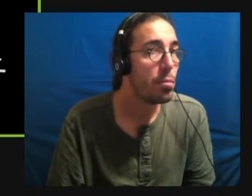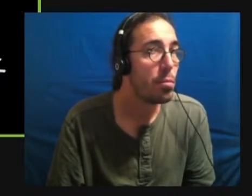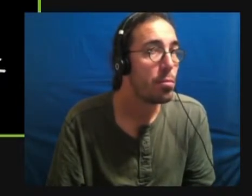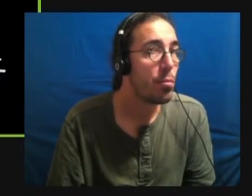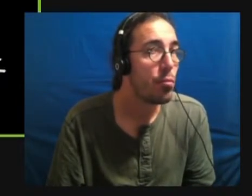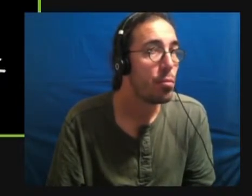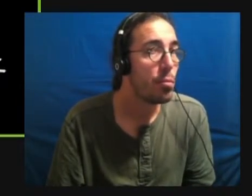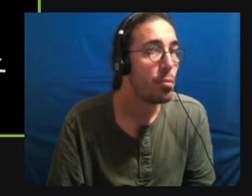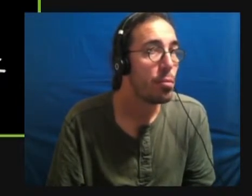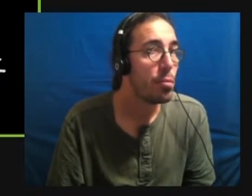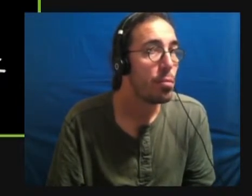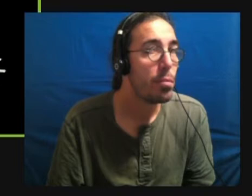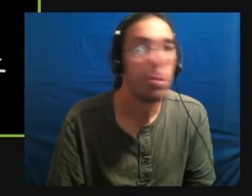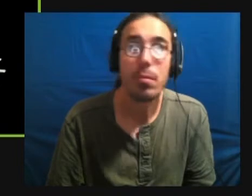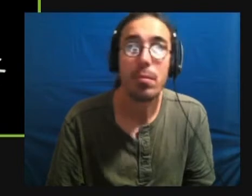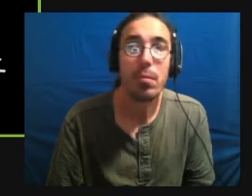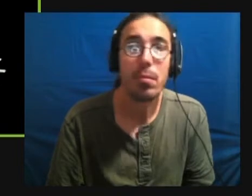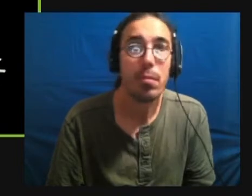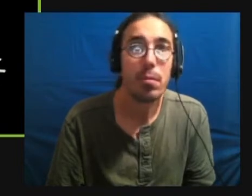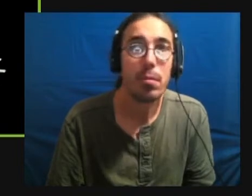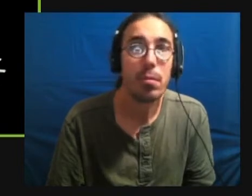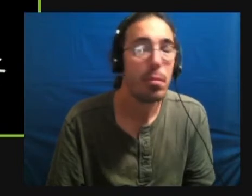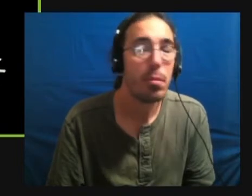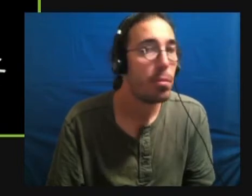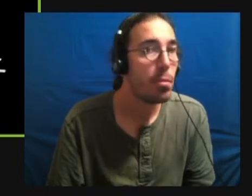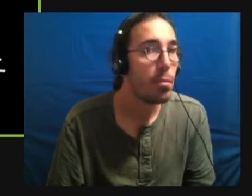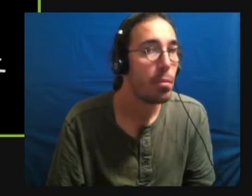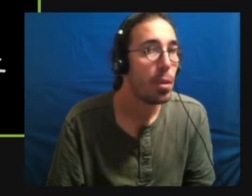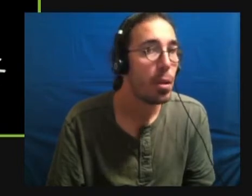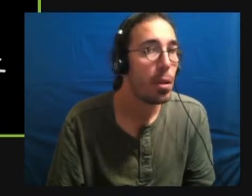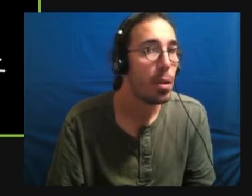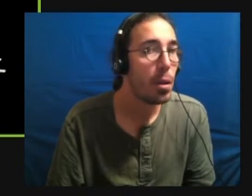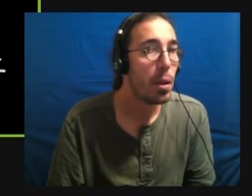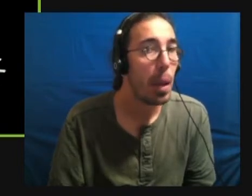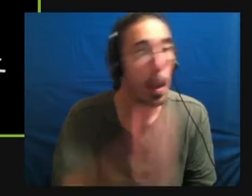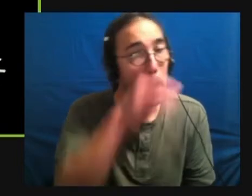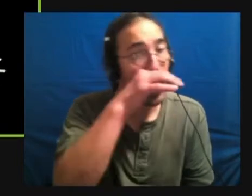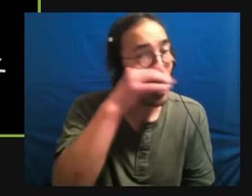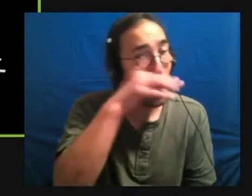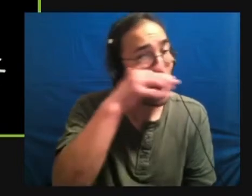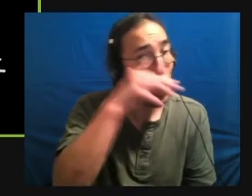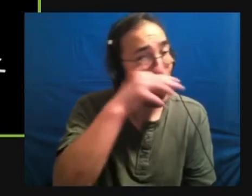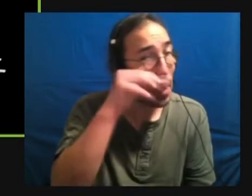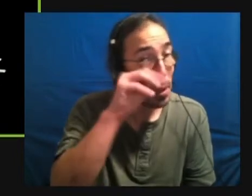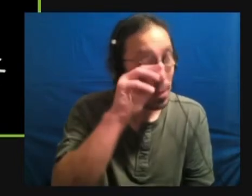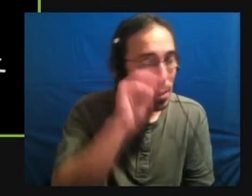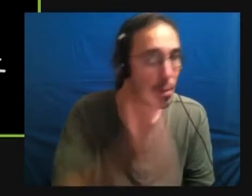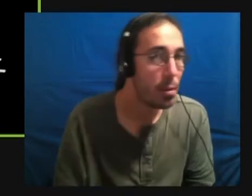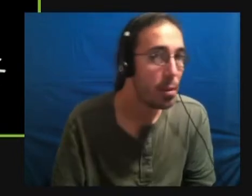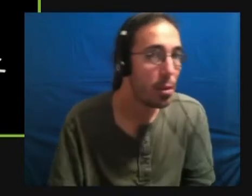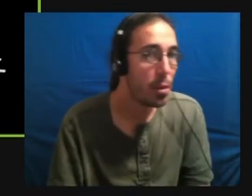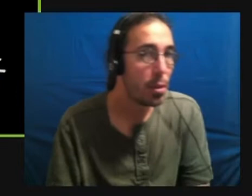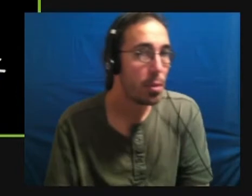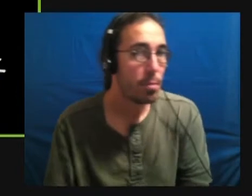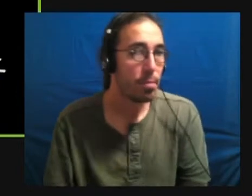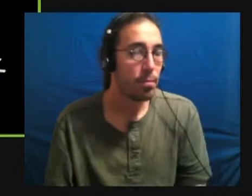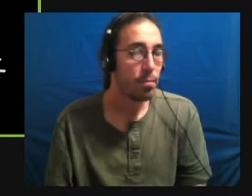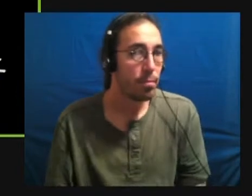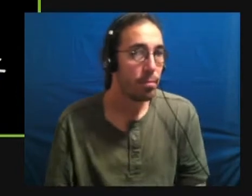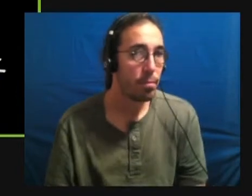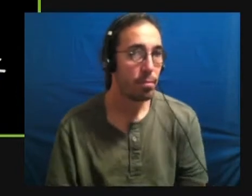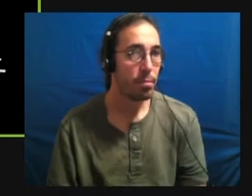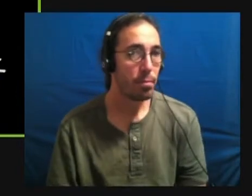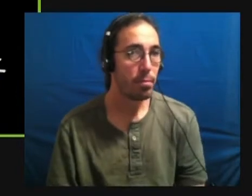witness a person have an air horn go off beside their ear, you may reflexively wince, cover your ears. However, if